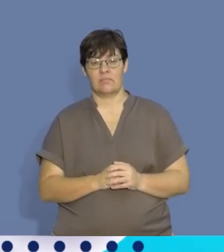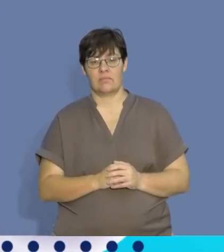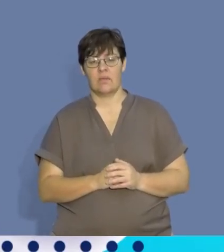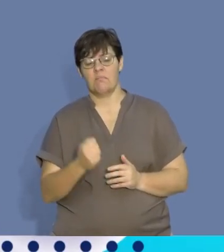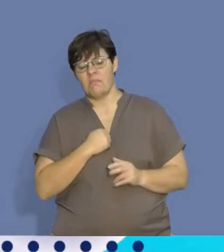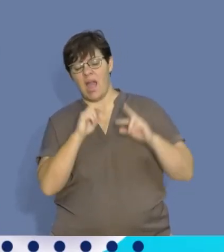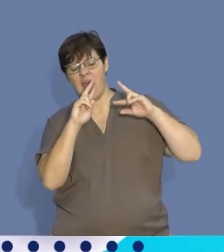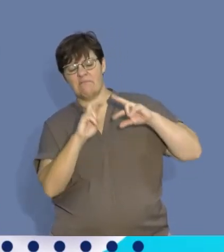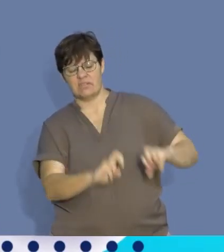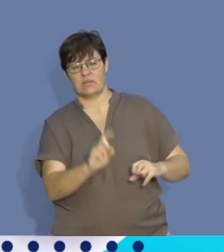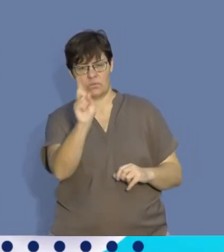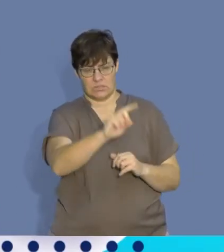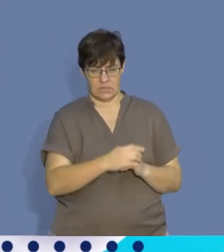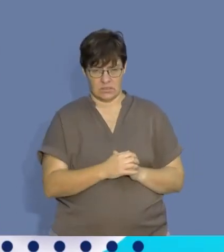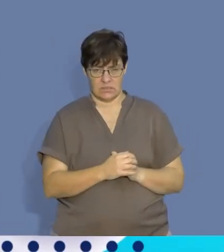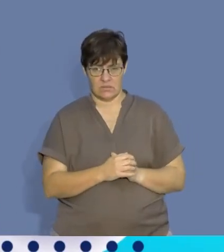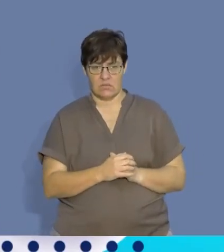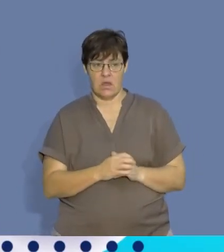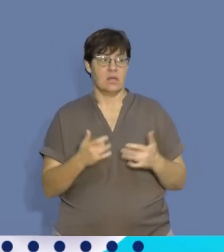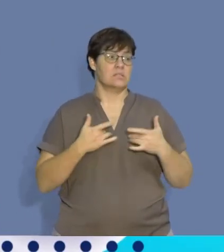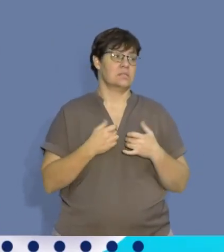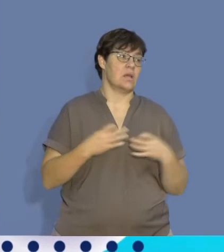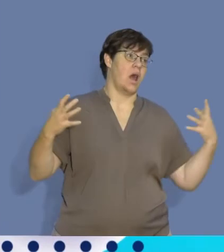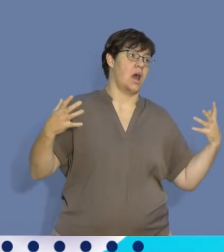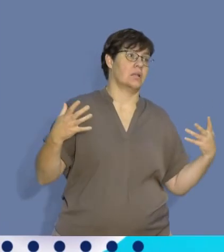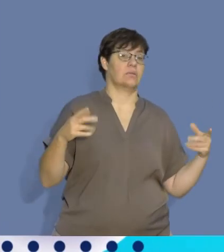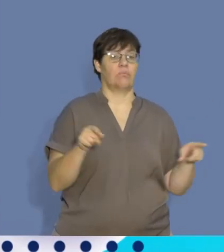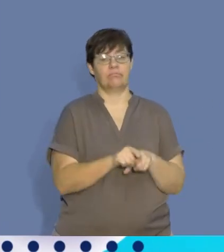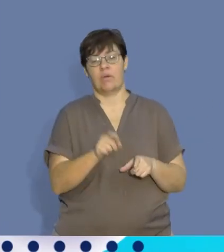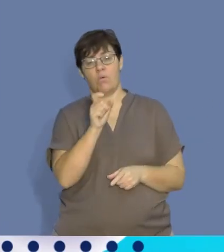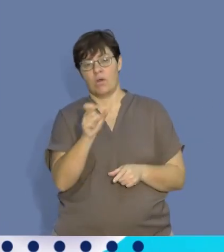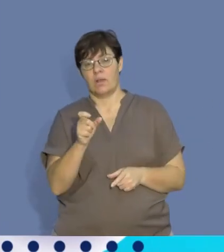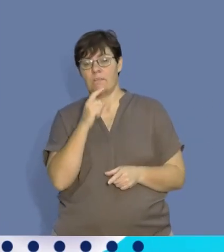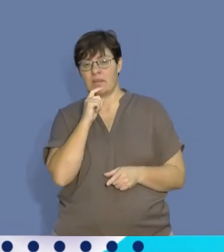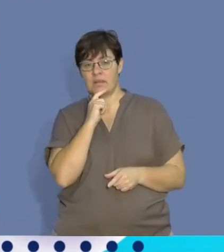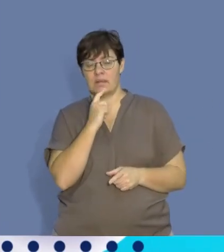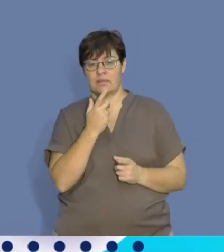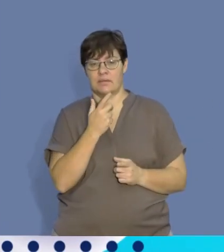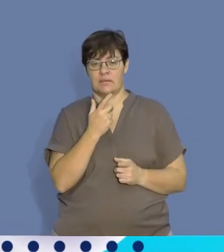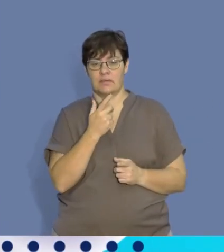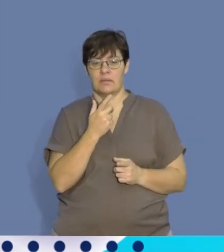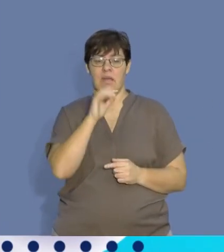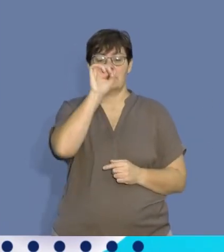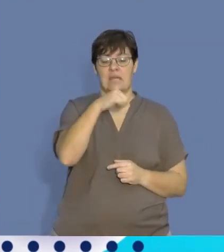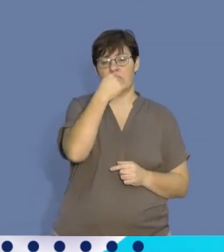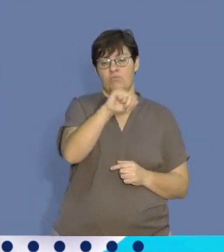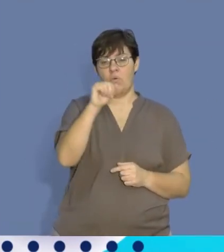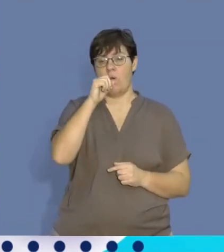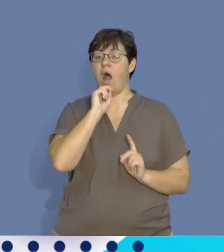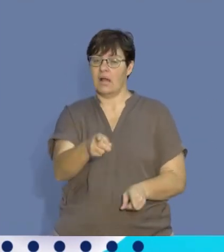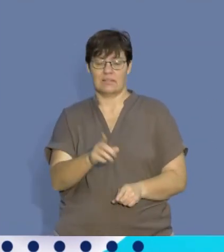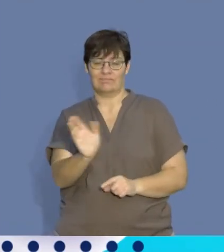we investigating? You cannot start it with words that will result in a yes or a no